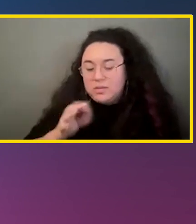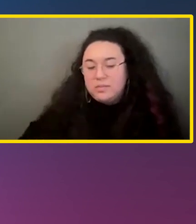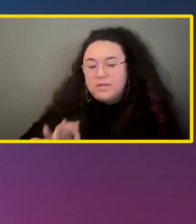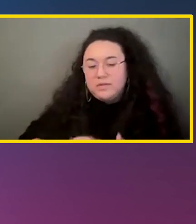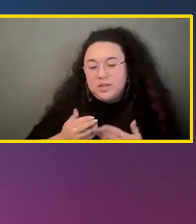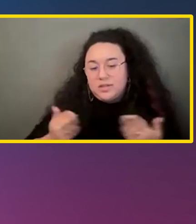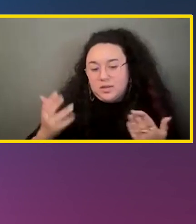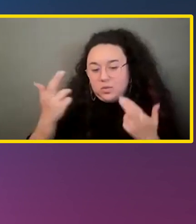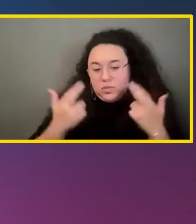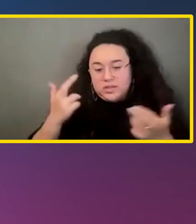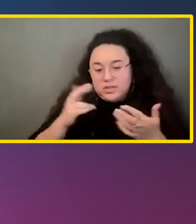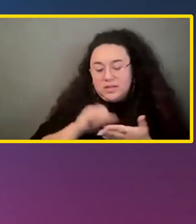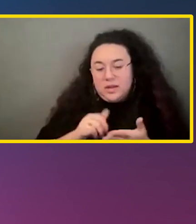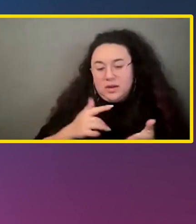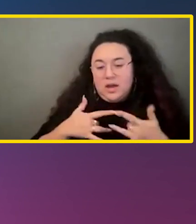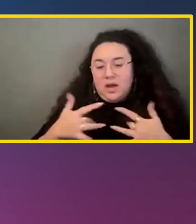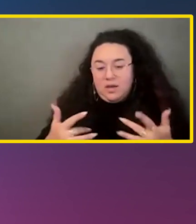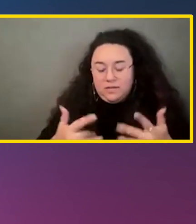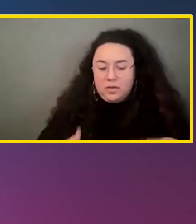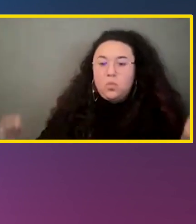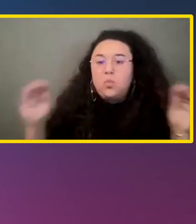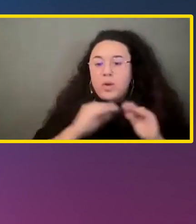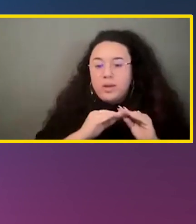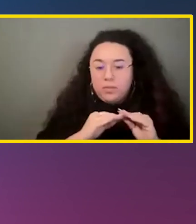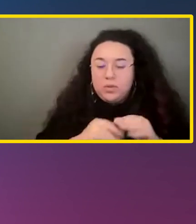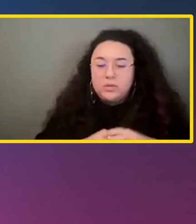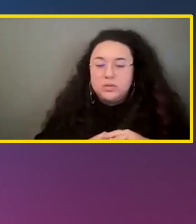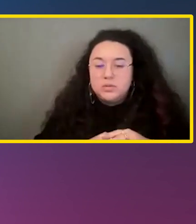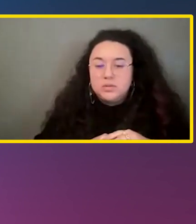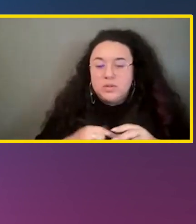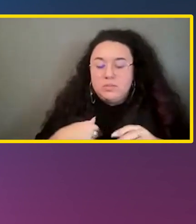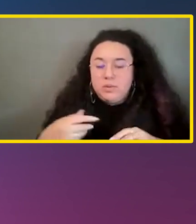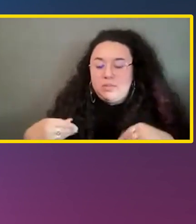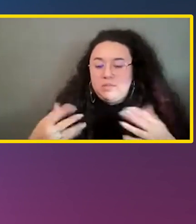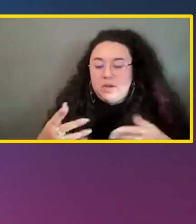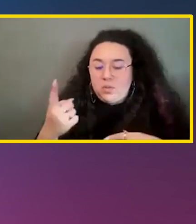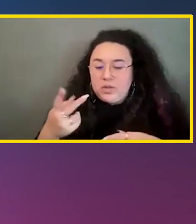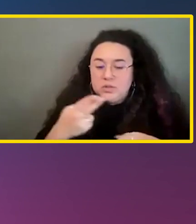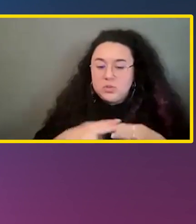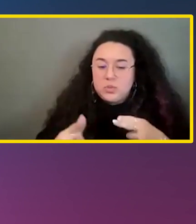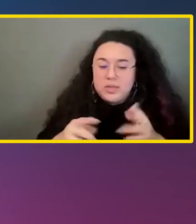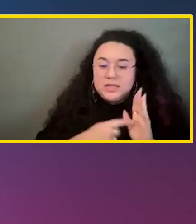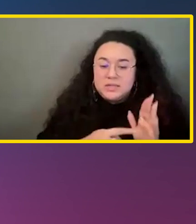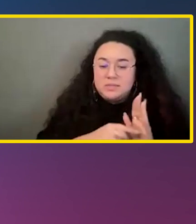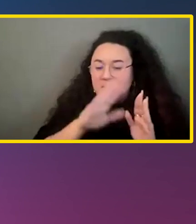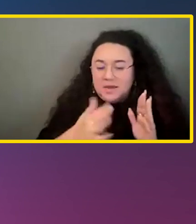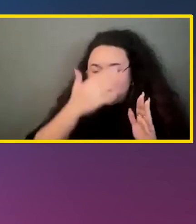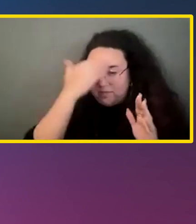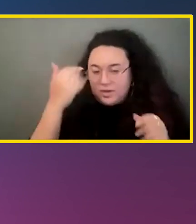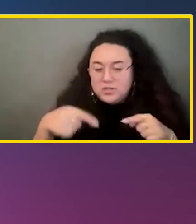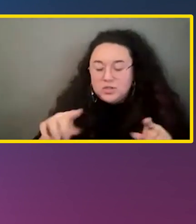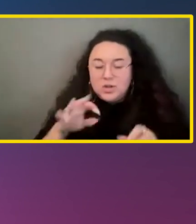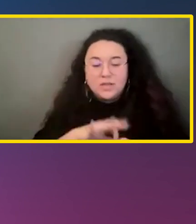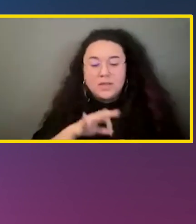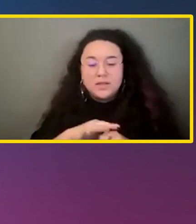thing, is realizing that there is often way more. And if I can just provide one quick example, I'll never forget during the election